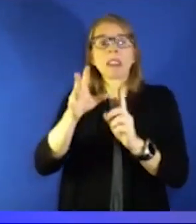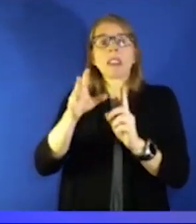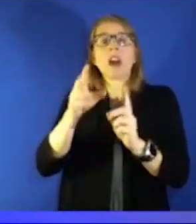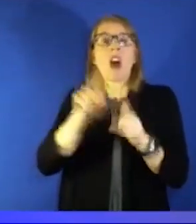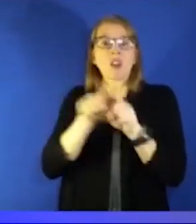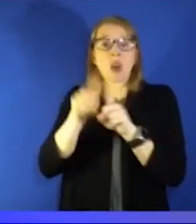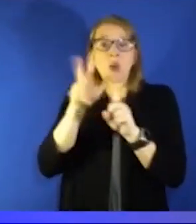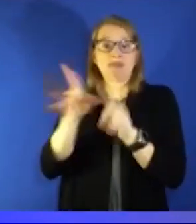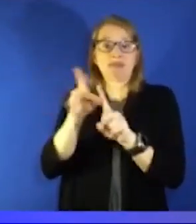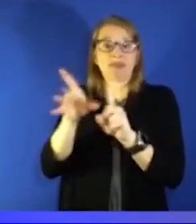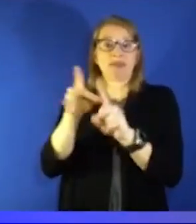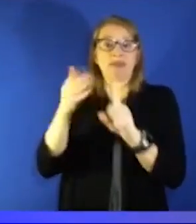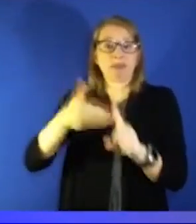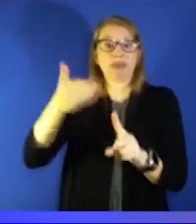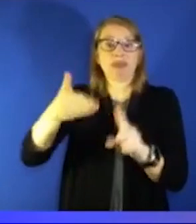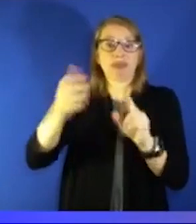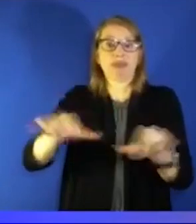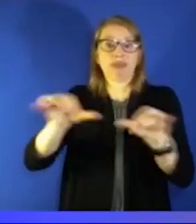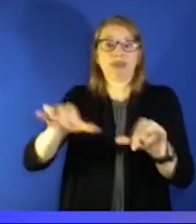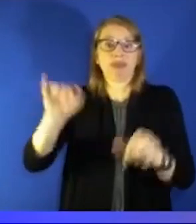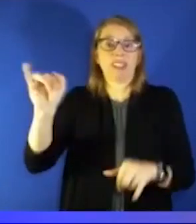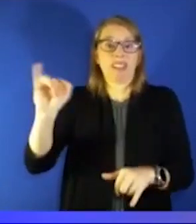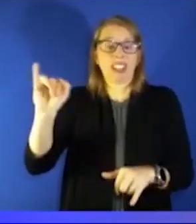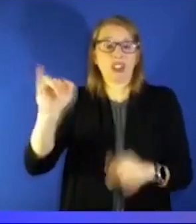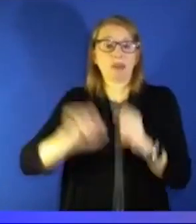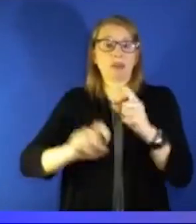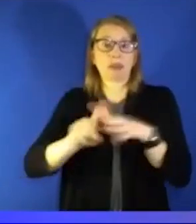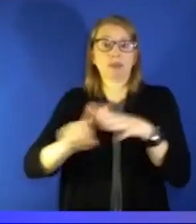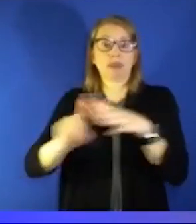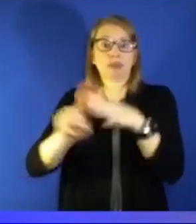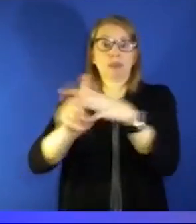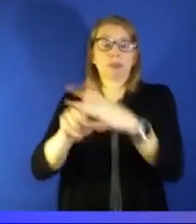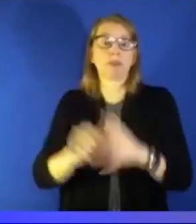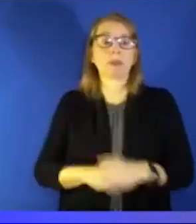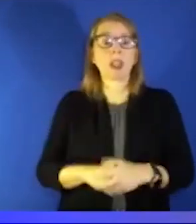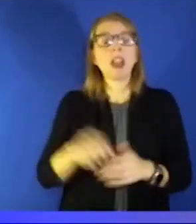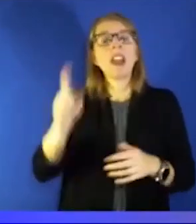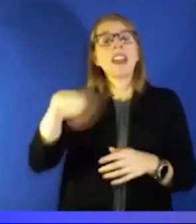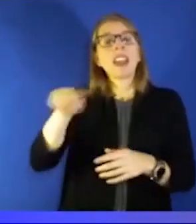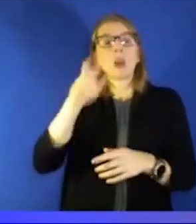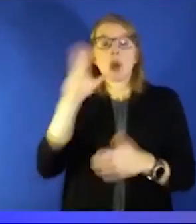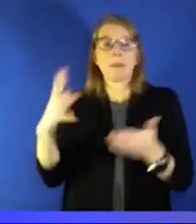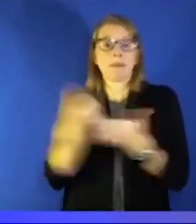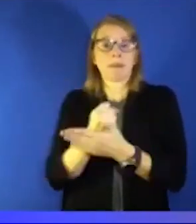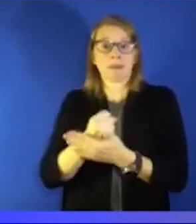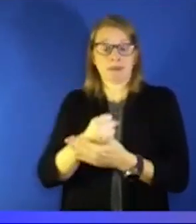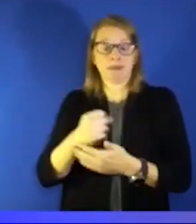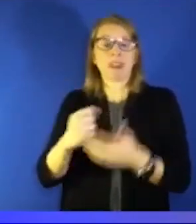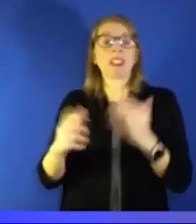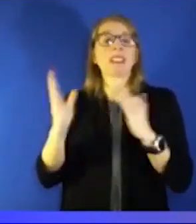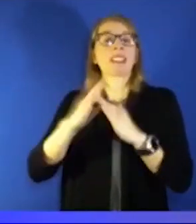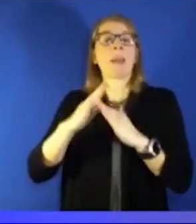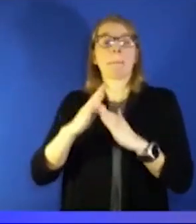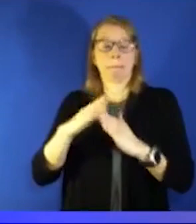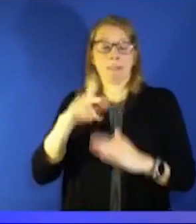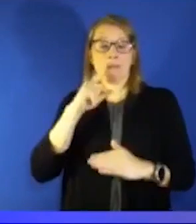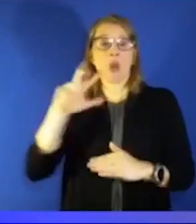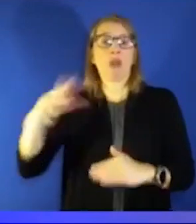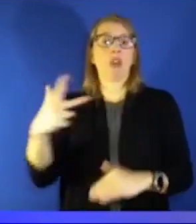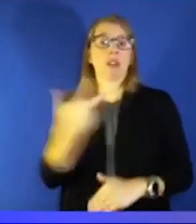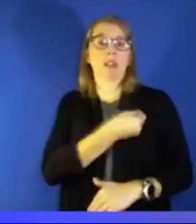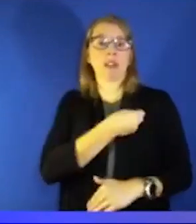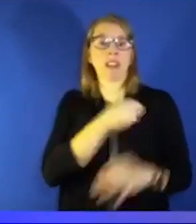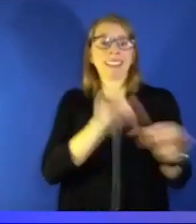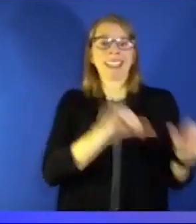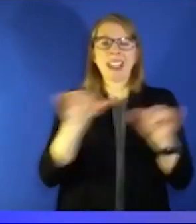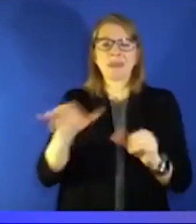clearly benefits from a 3rd dose. Although we did also talk about a study, and there are similar studies with flu, about